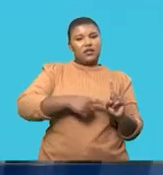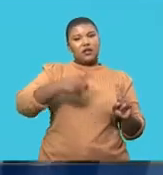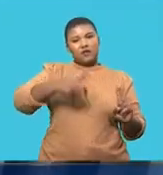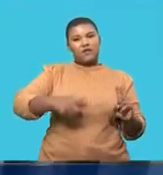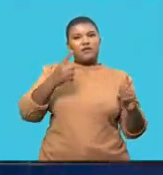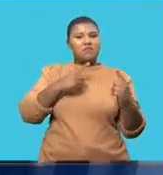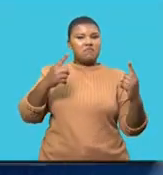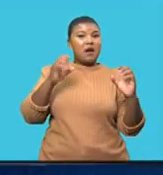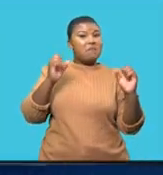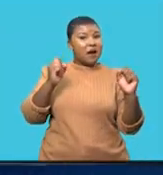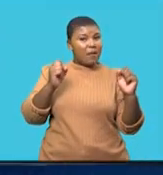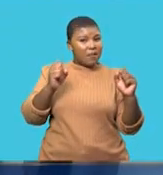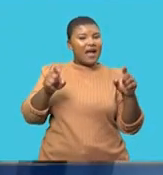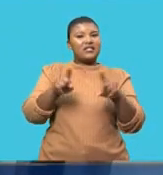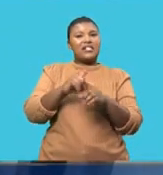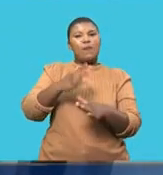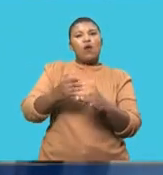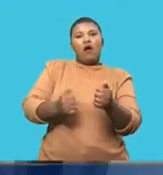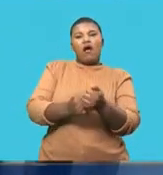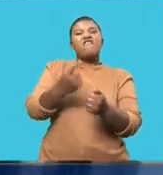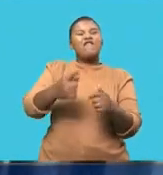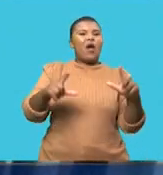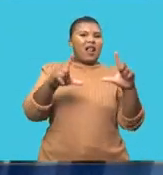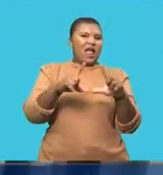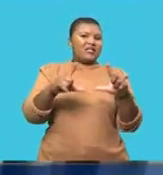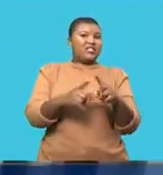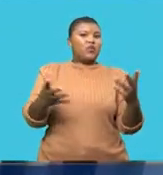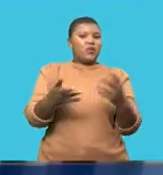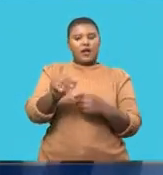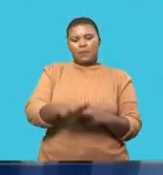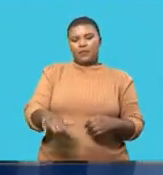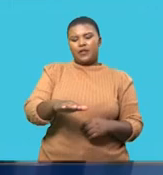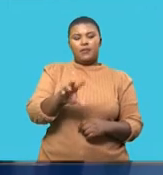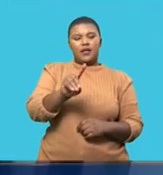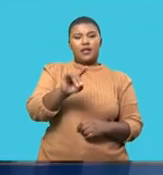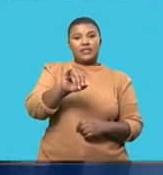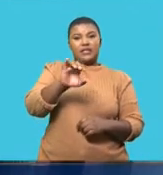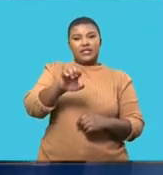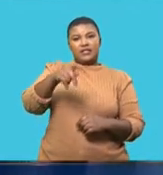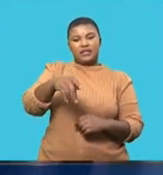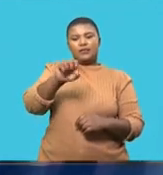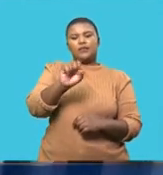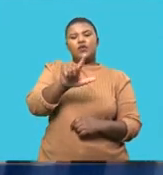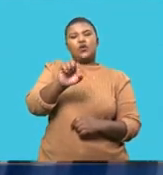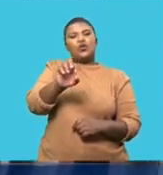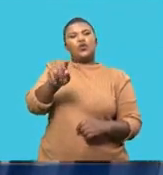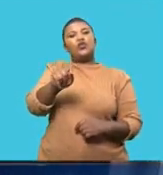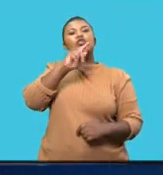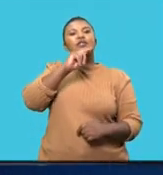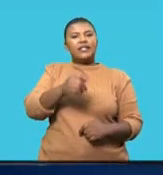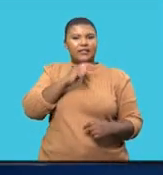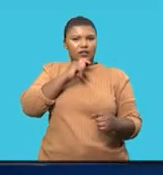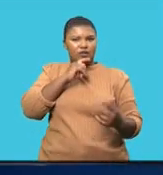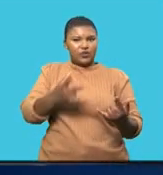mmuso le go thagola tshebetso setsing sa di-license sa Diepsloot go seng ga ka jeno. Tshebetso ena e ne